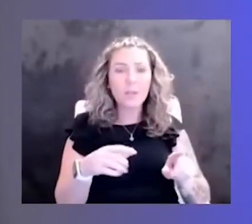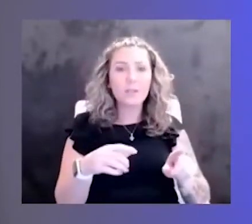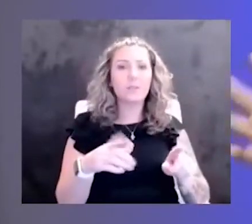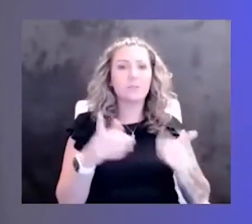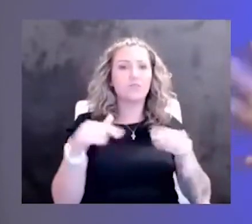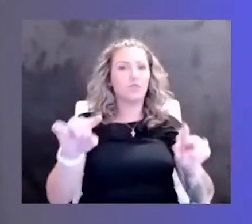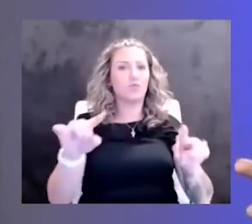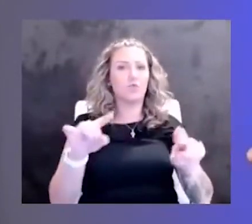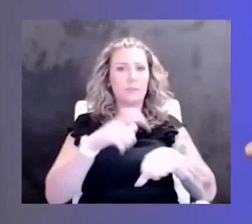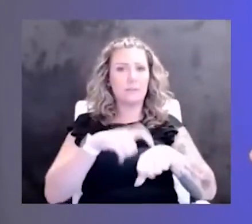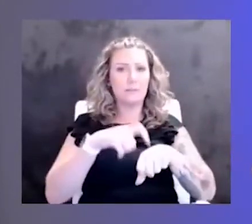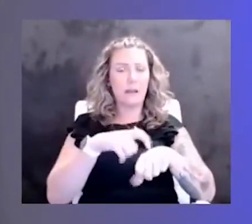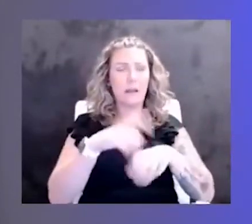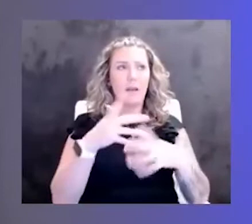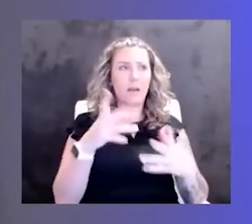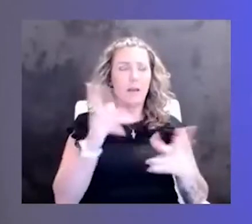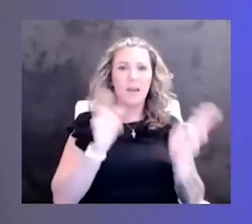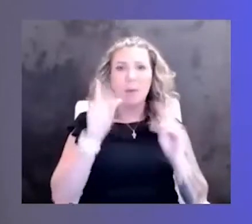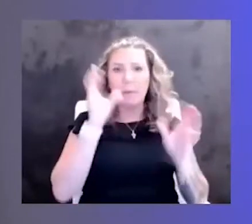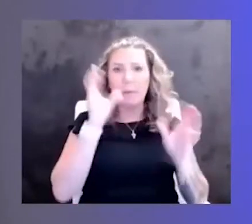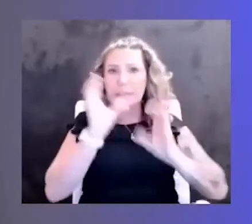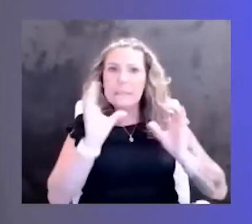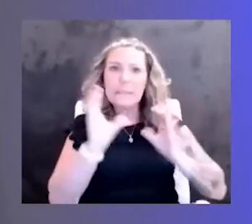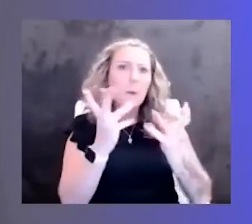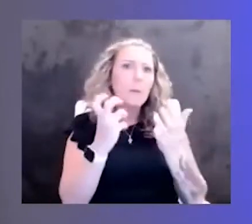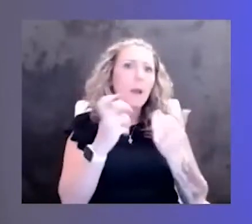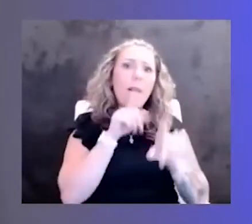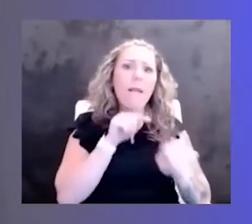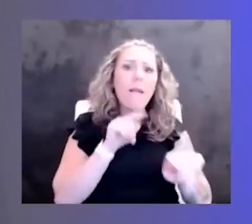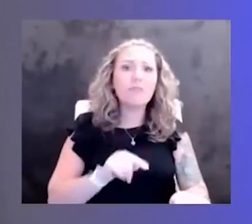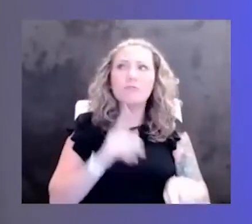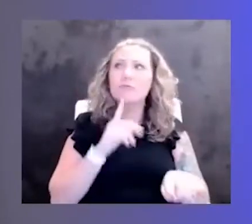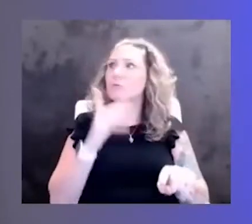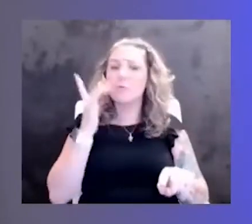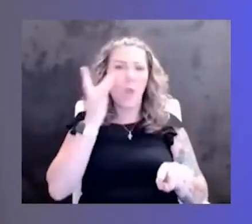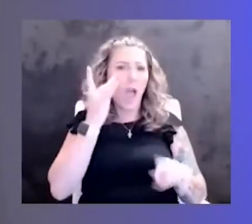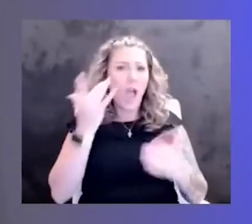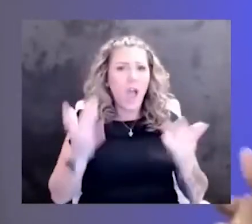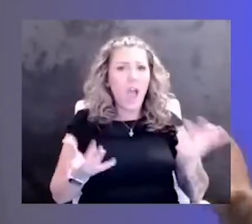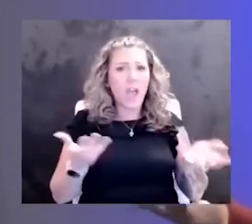is folks are looking for answers. People want answers to why